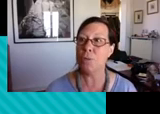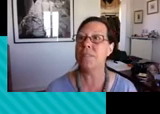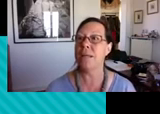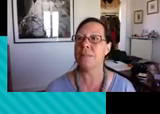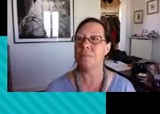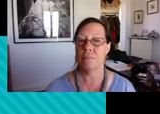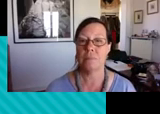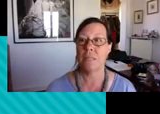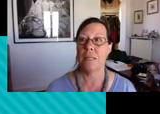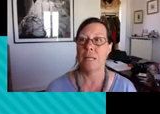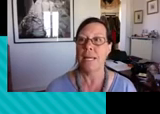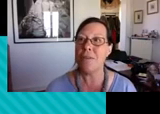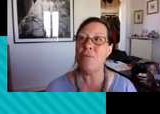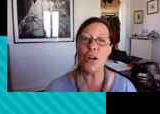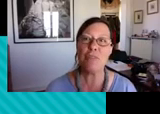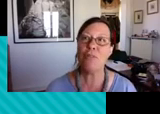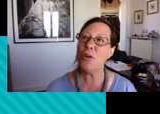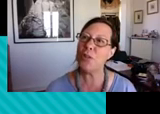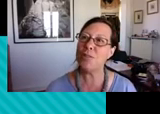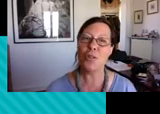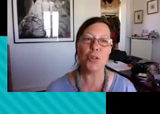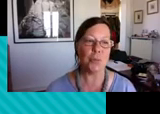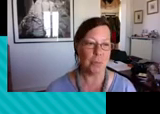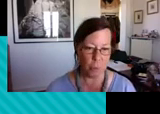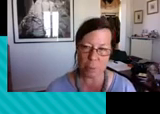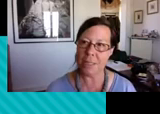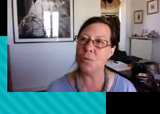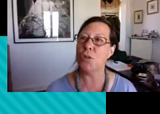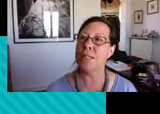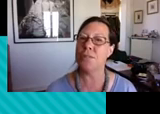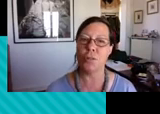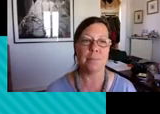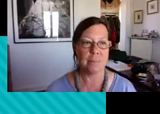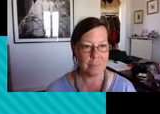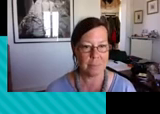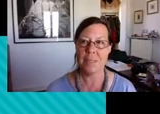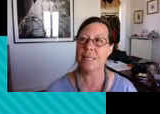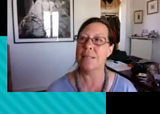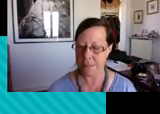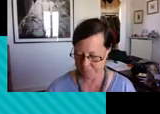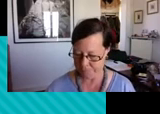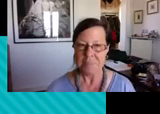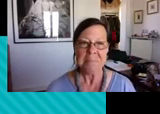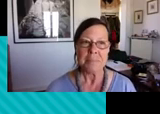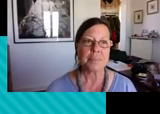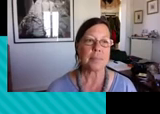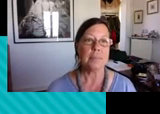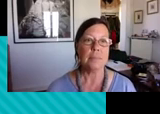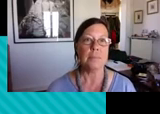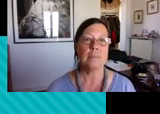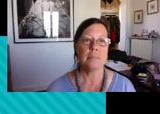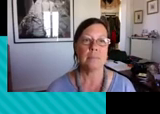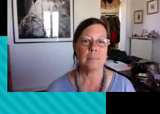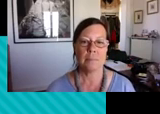both sides. It's a very difficult thing to do, what political journalists do. Next slide.